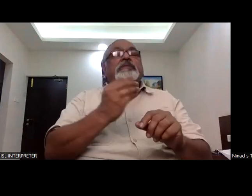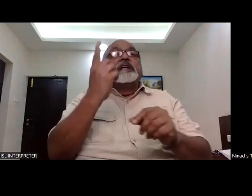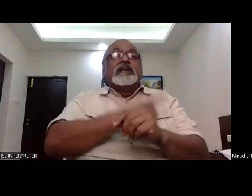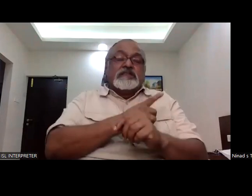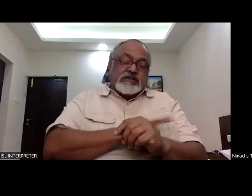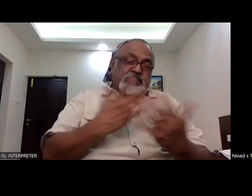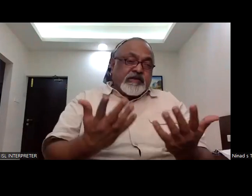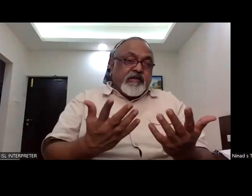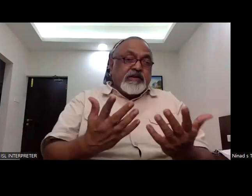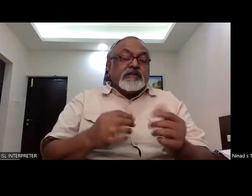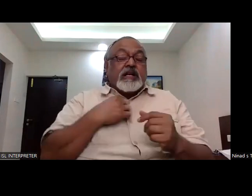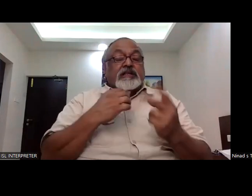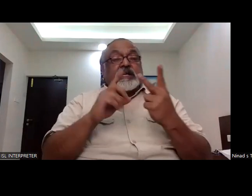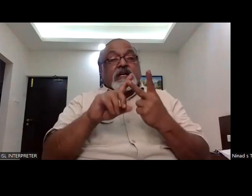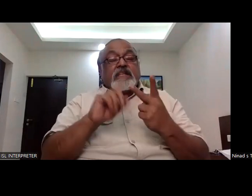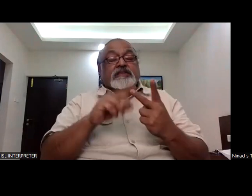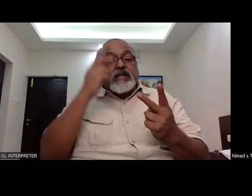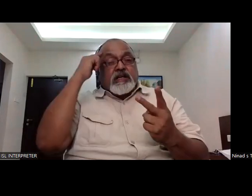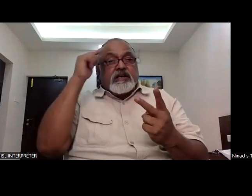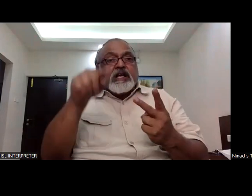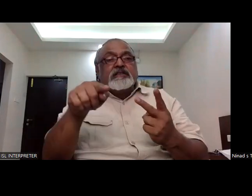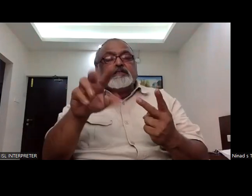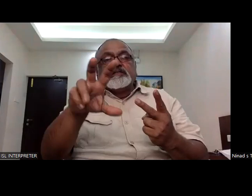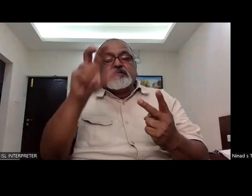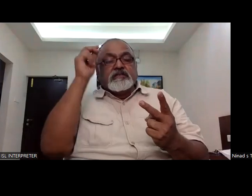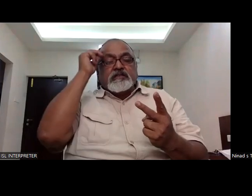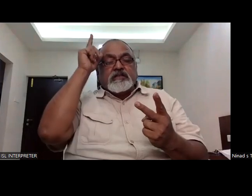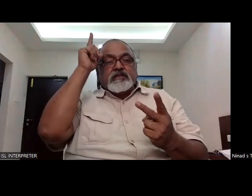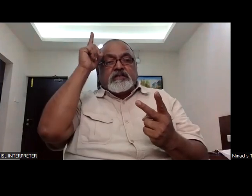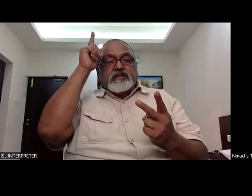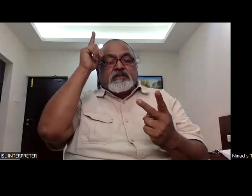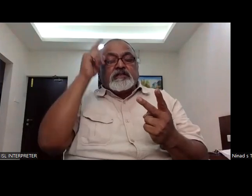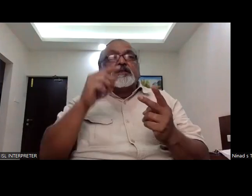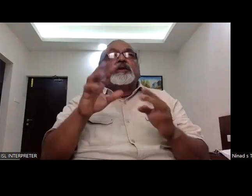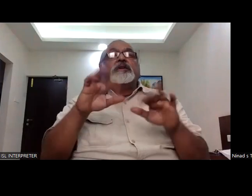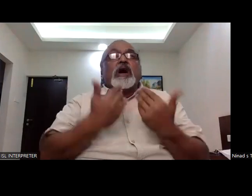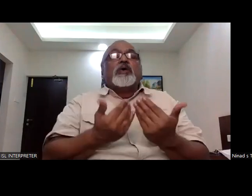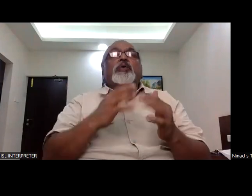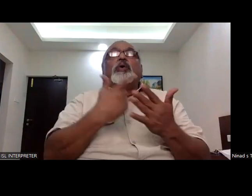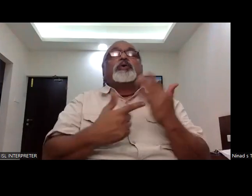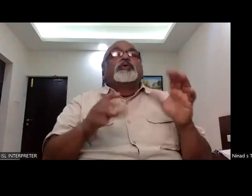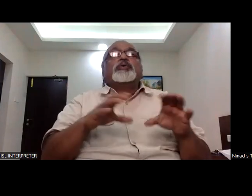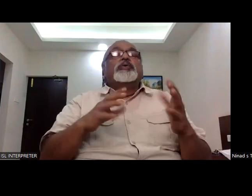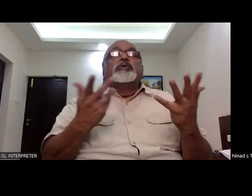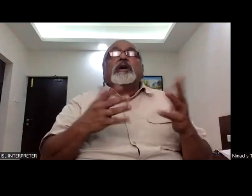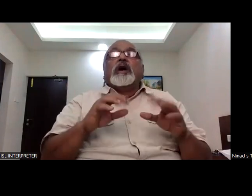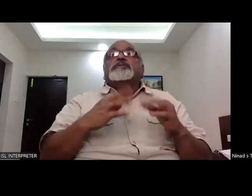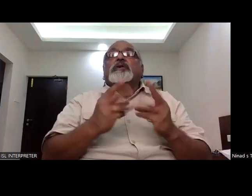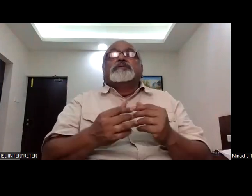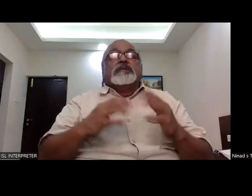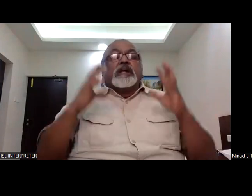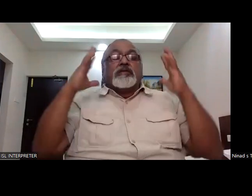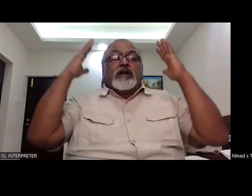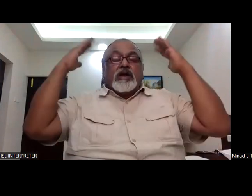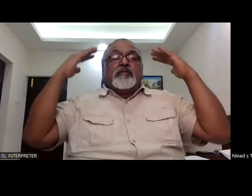whether the child is having some kind of a disability, and then what to do about it, or just getting settled with the kind